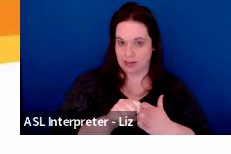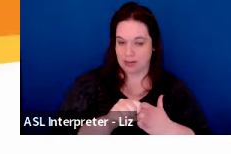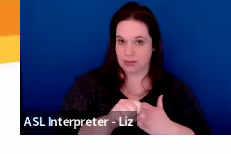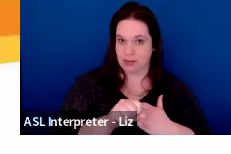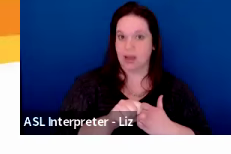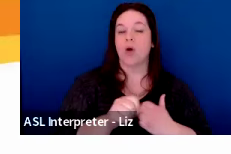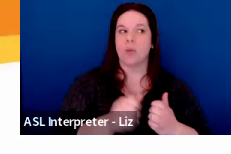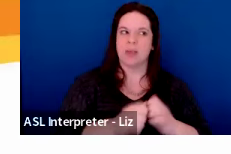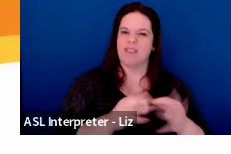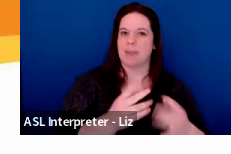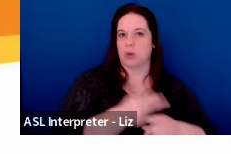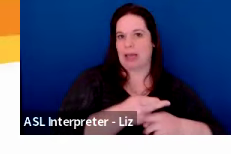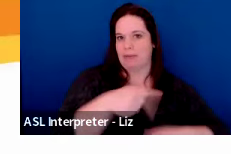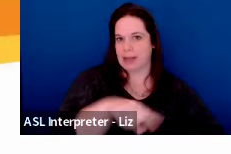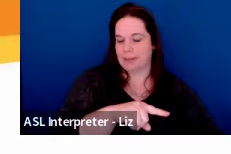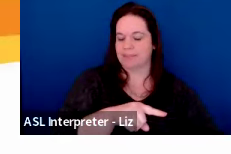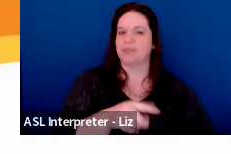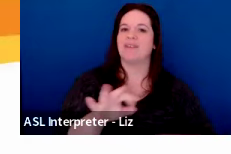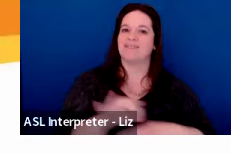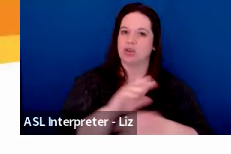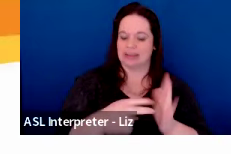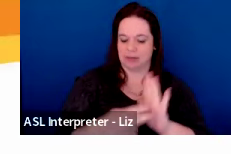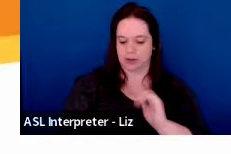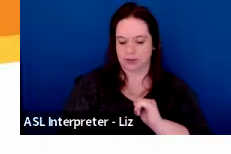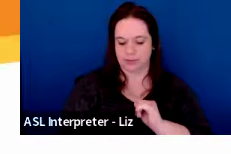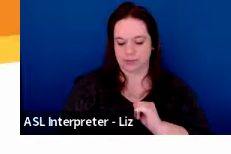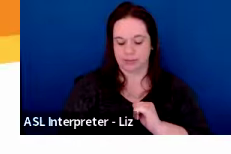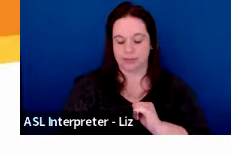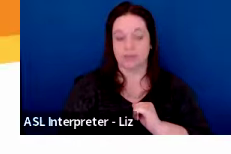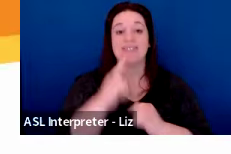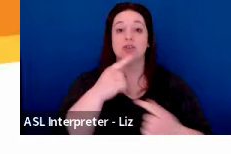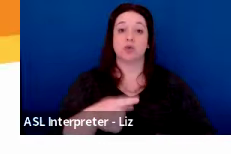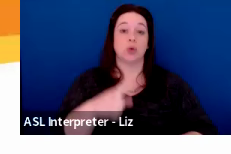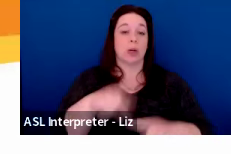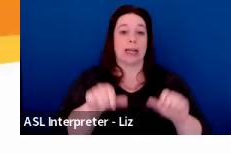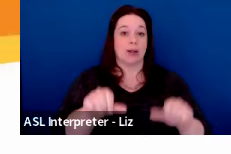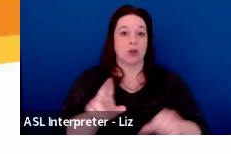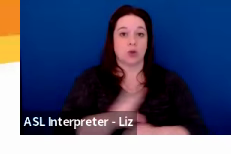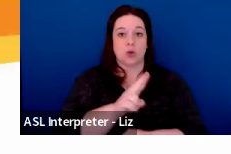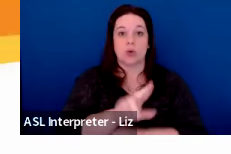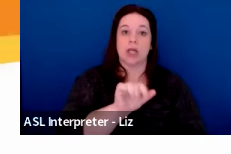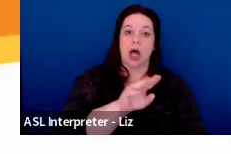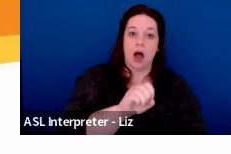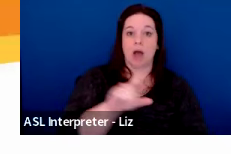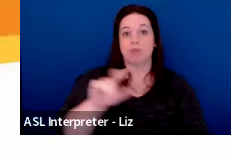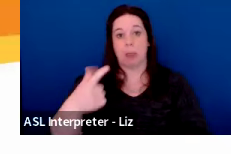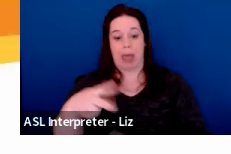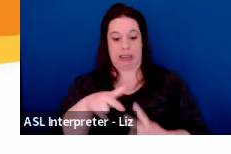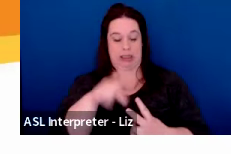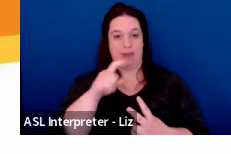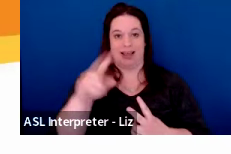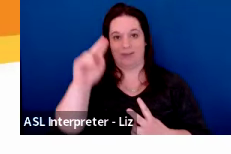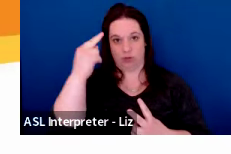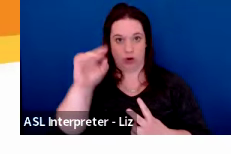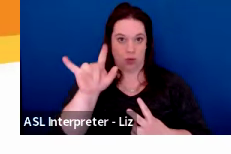paralysis, meaning any difficulty or inability to use the arms or legs due to neurological conditions. This can